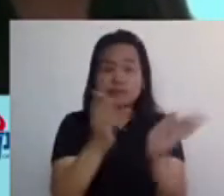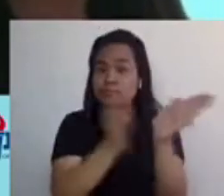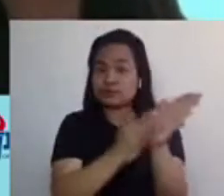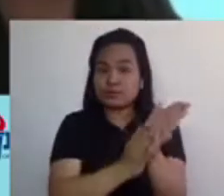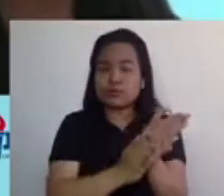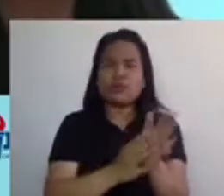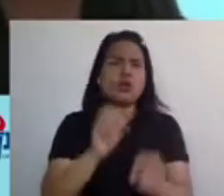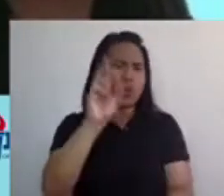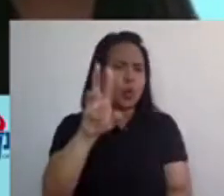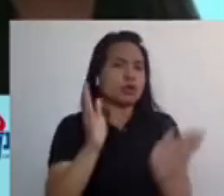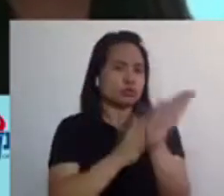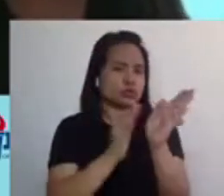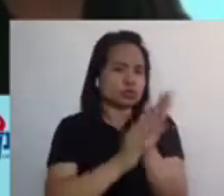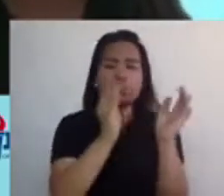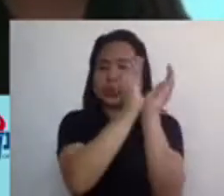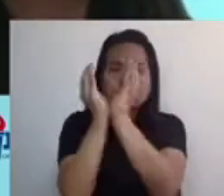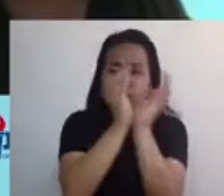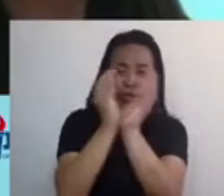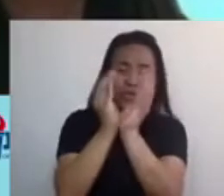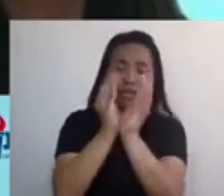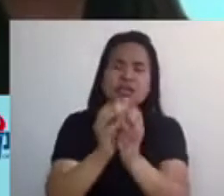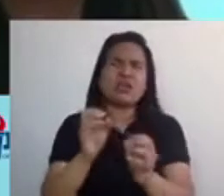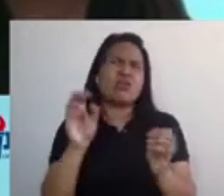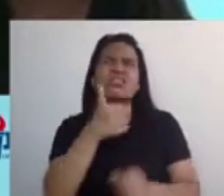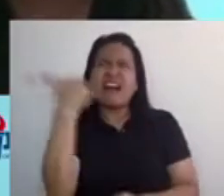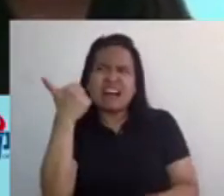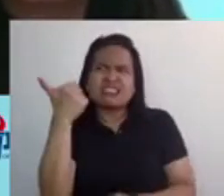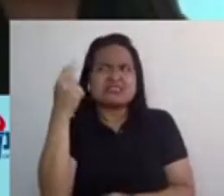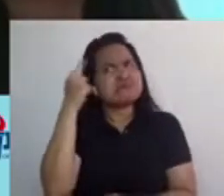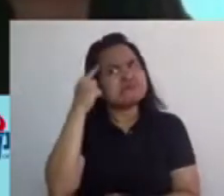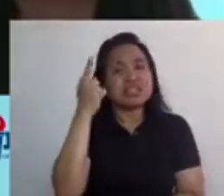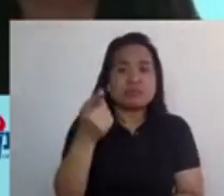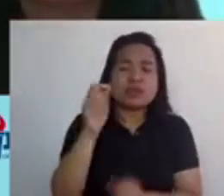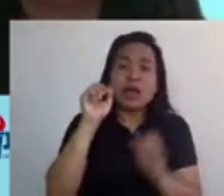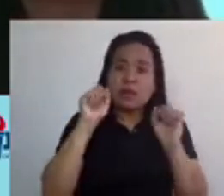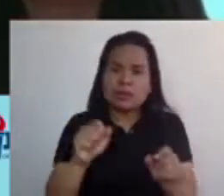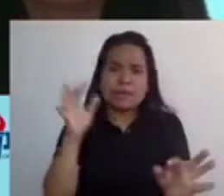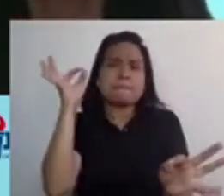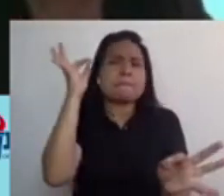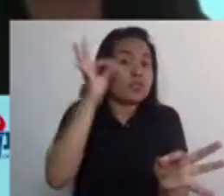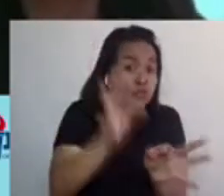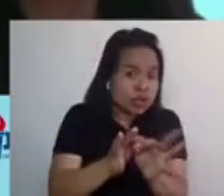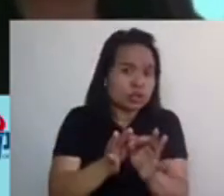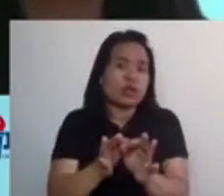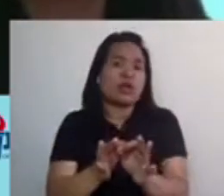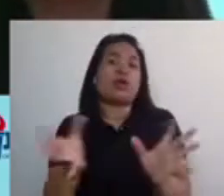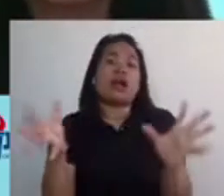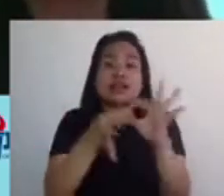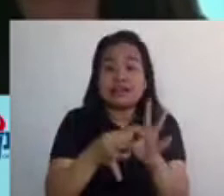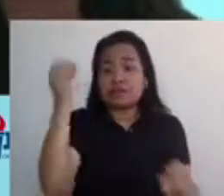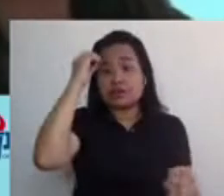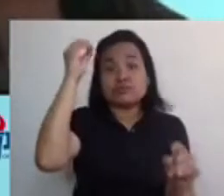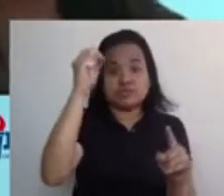qualities, and others that you think that may fit or that will be aligned to the attainment of this objective. And lastly,